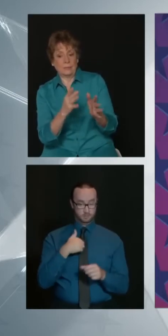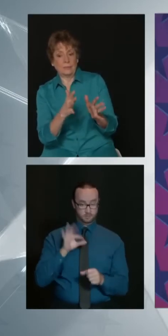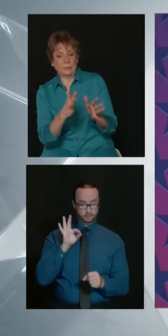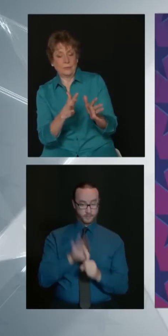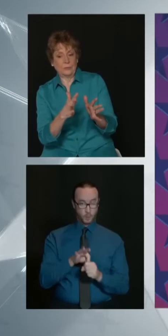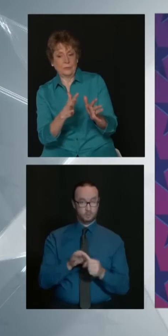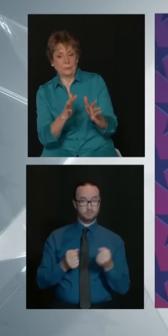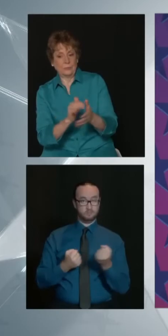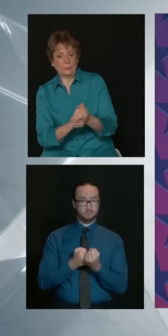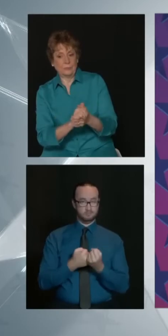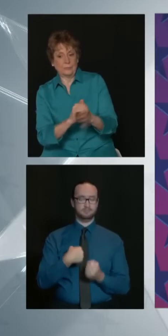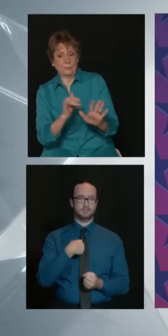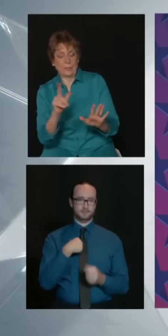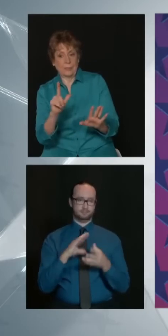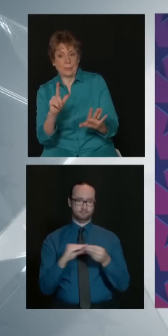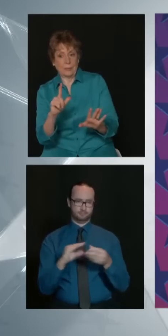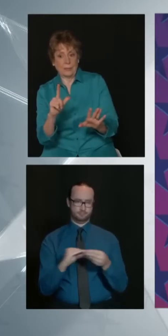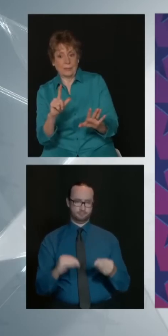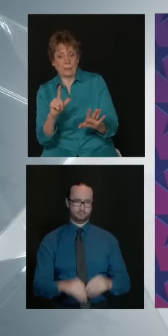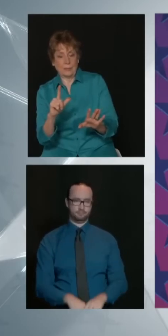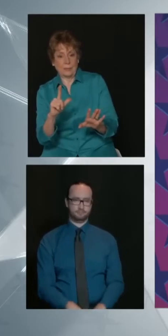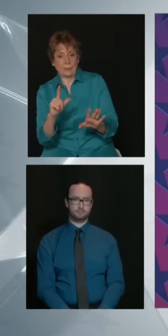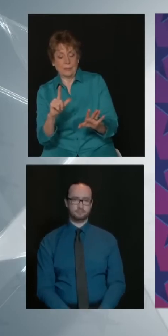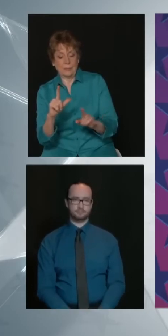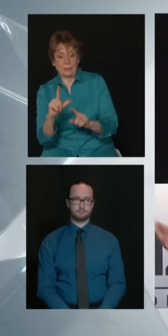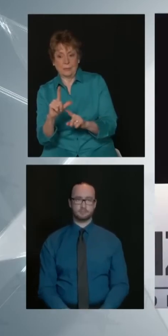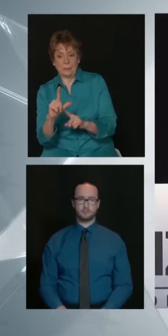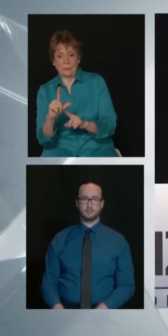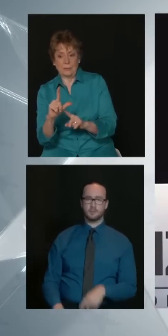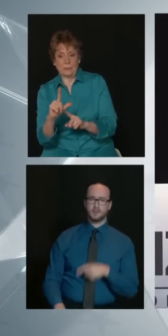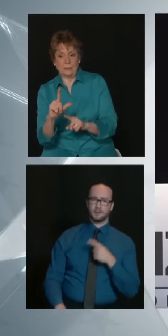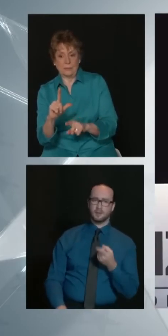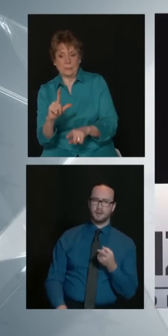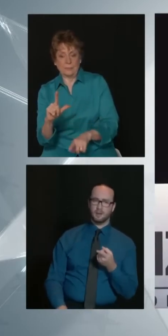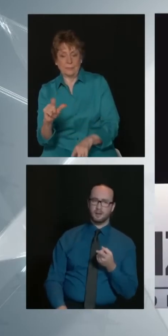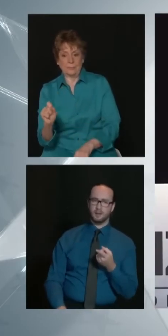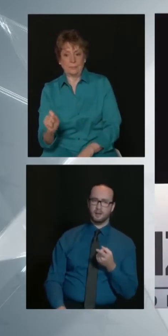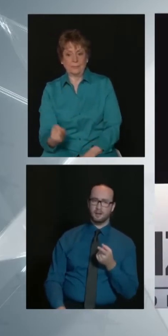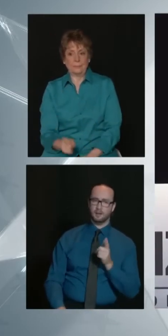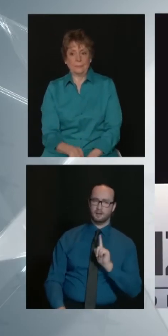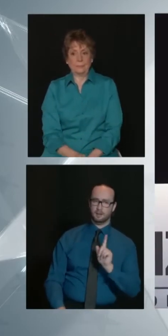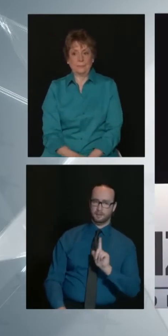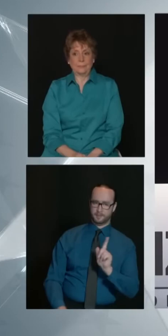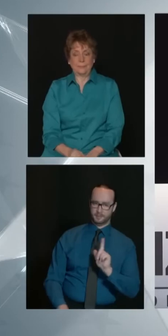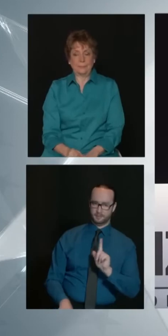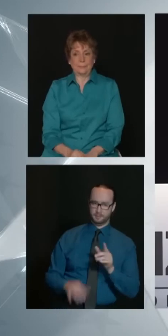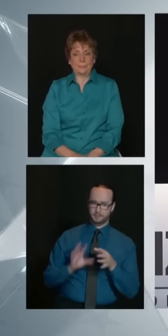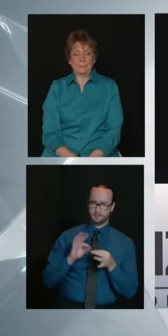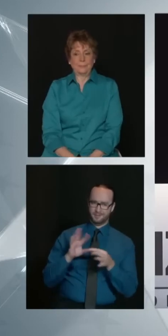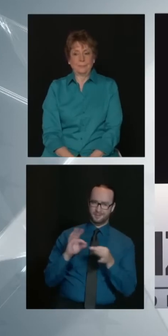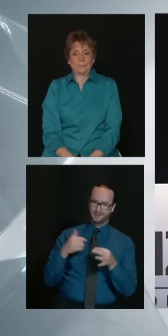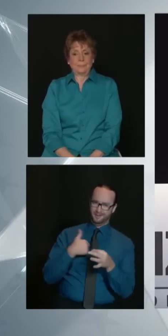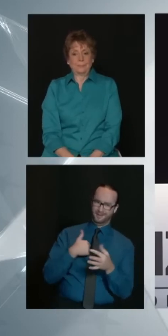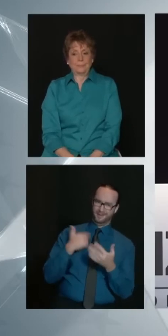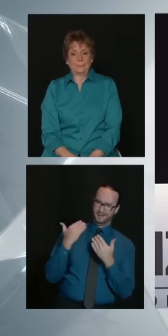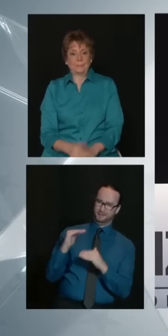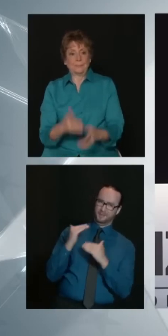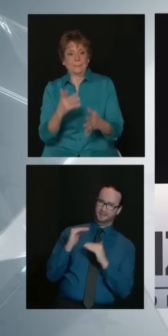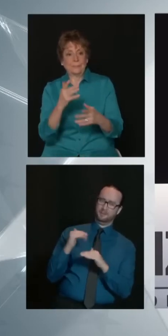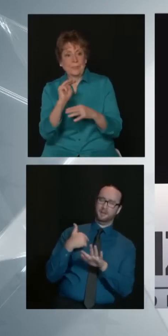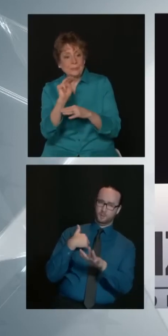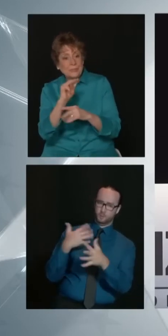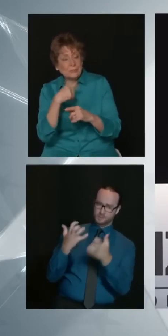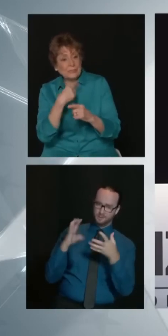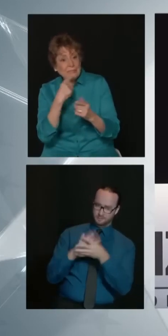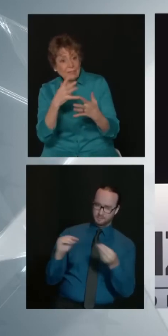that quick. I got a few things to say on this. No, it's got to be because we're running out of time. I've had very little time during this debate, and I'd like to give an answer on this question. But we're not going to be able to get heard if you